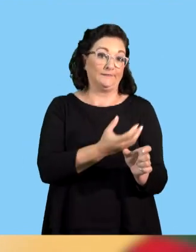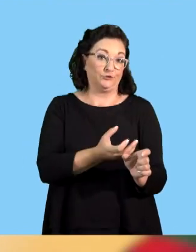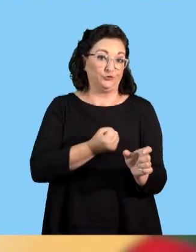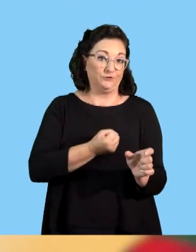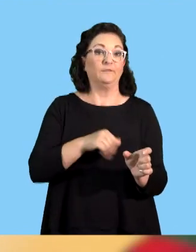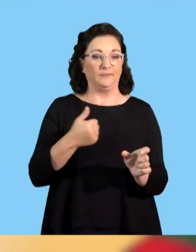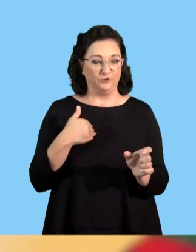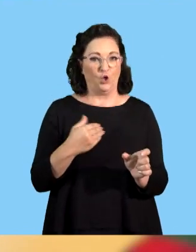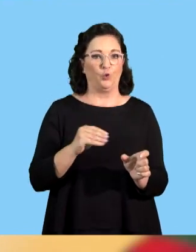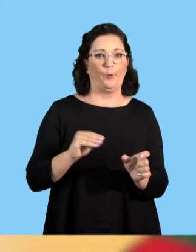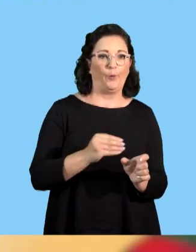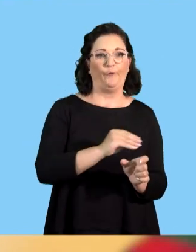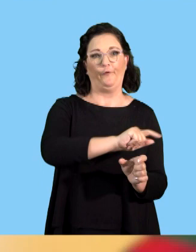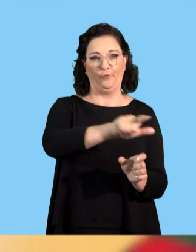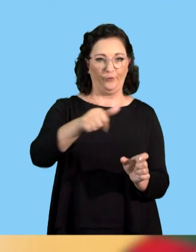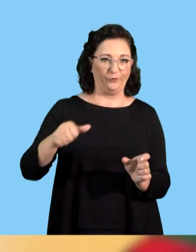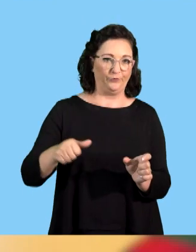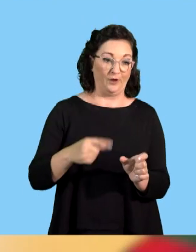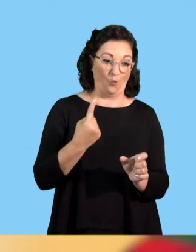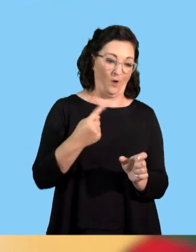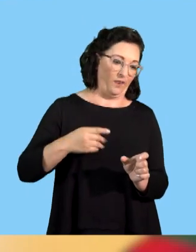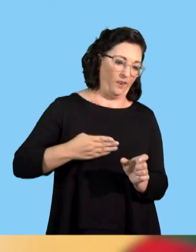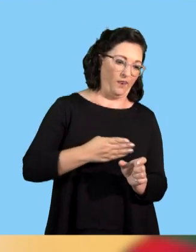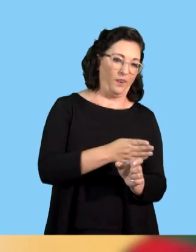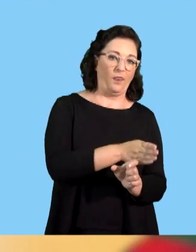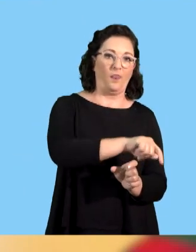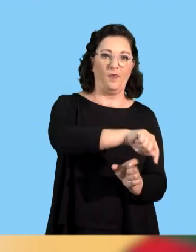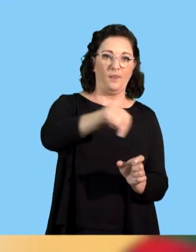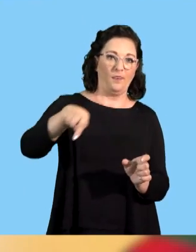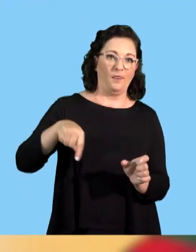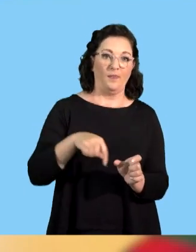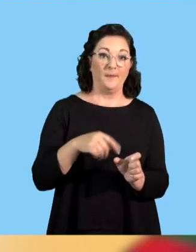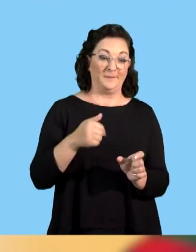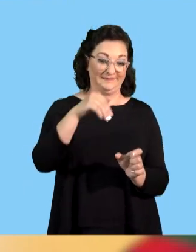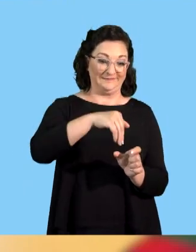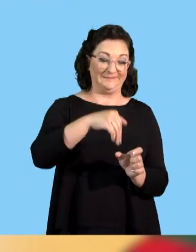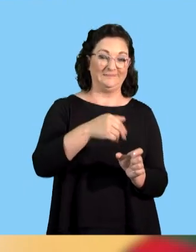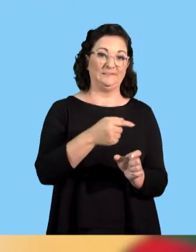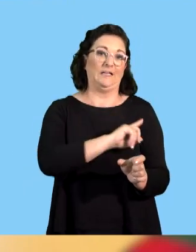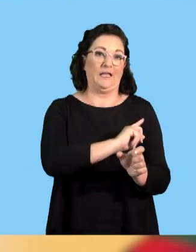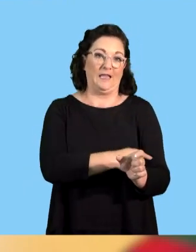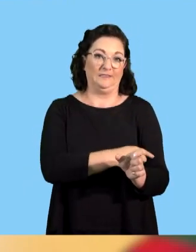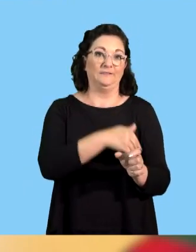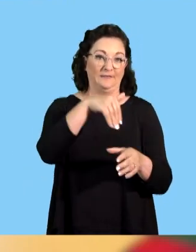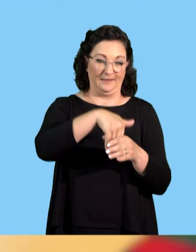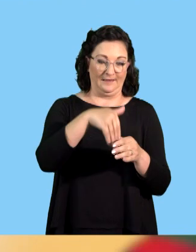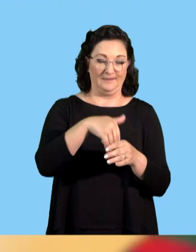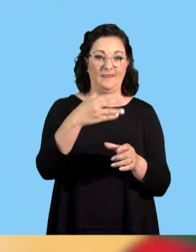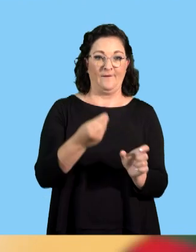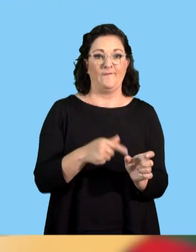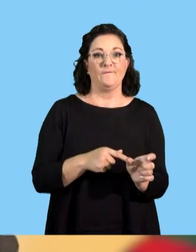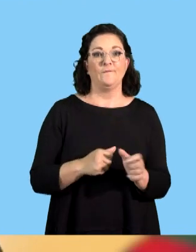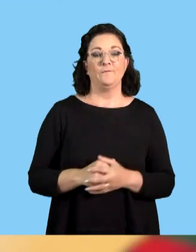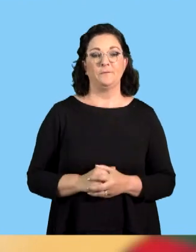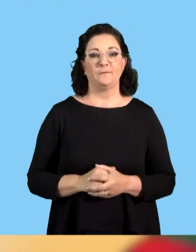the energy and start moving. And as they are moving in one direction, they will now have both the potential energy and the kinetic